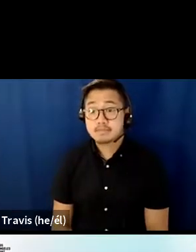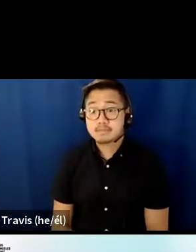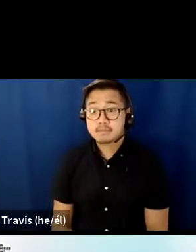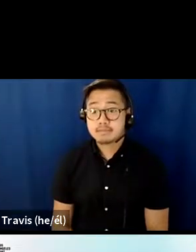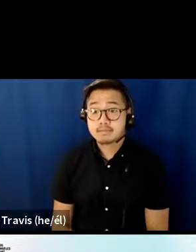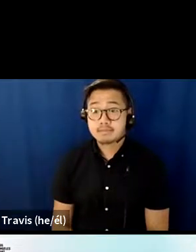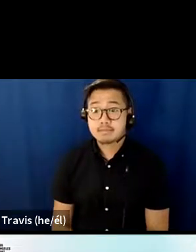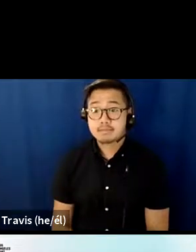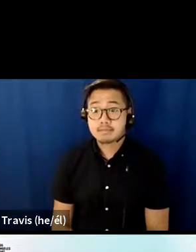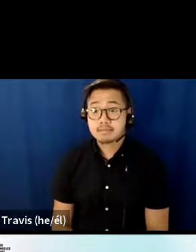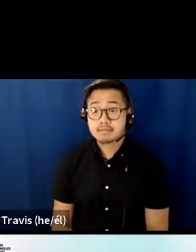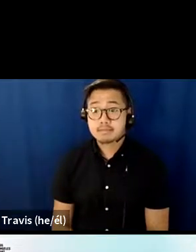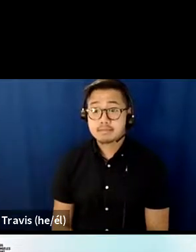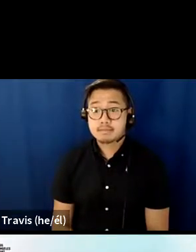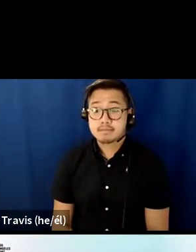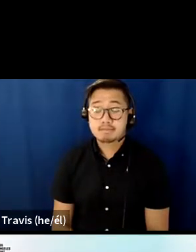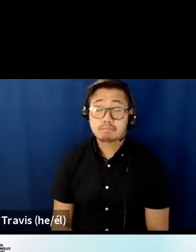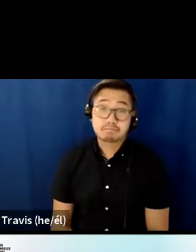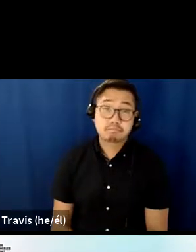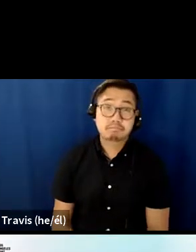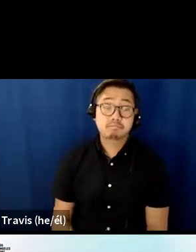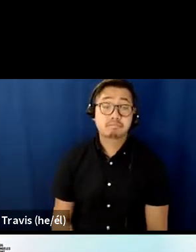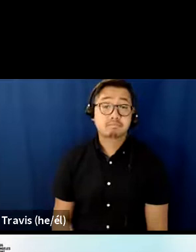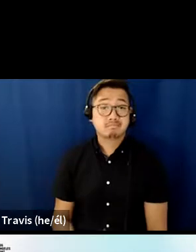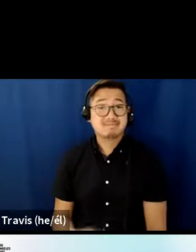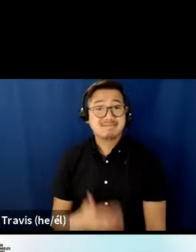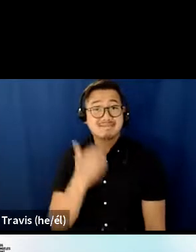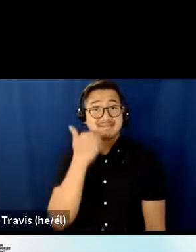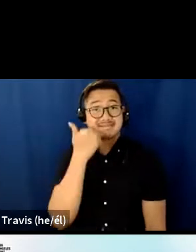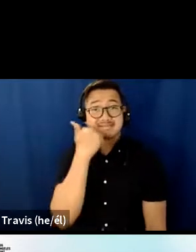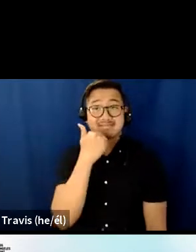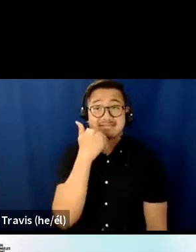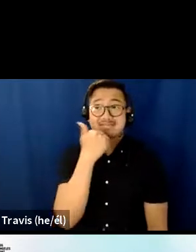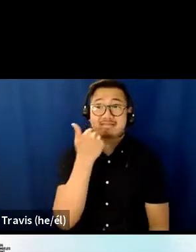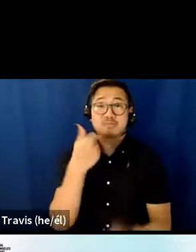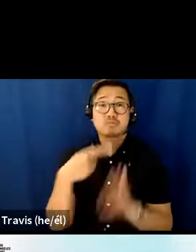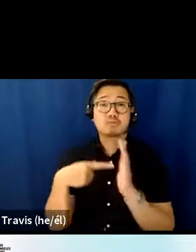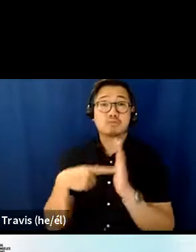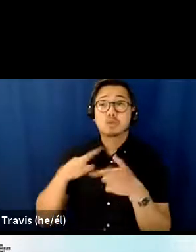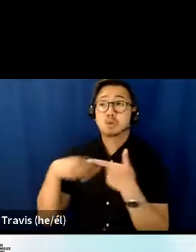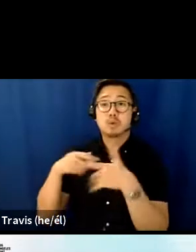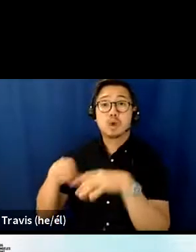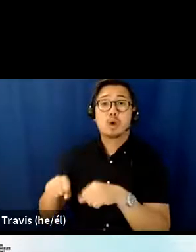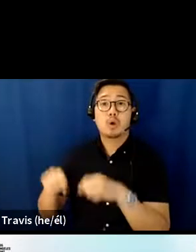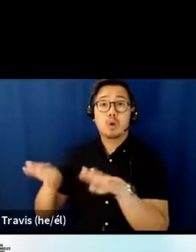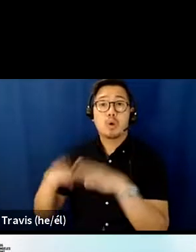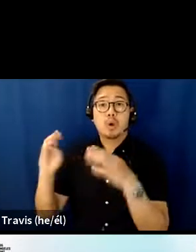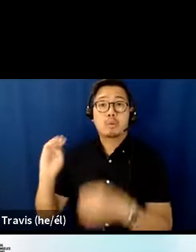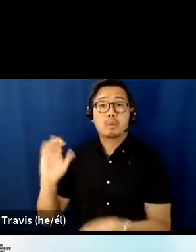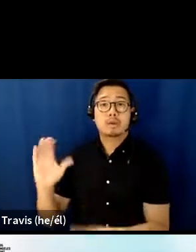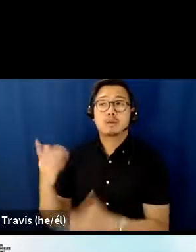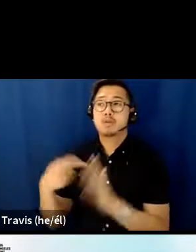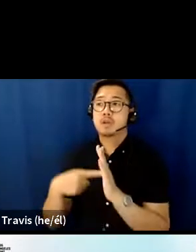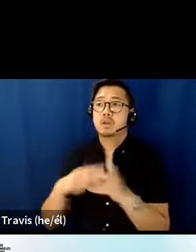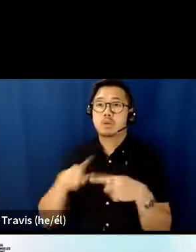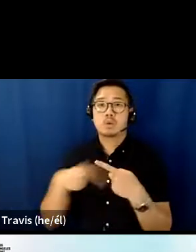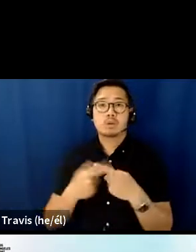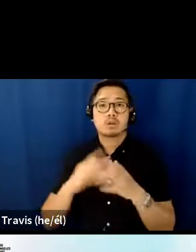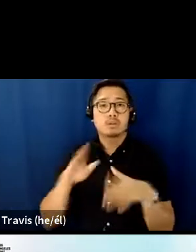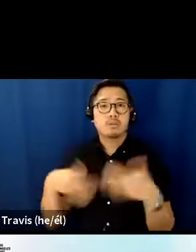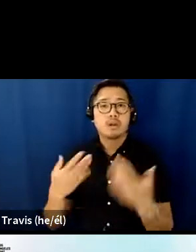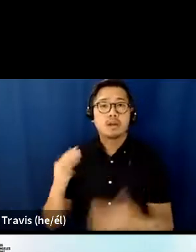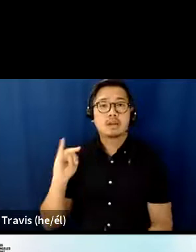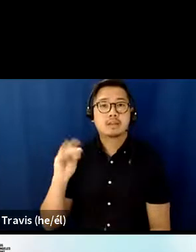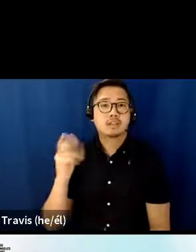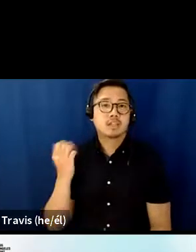That's a daily from the people that I do open mics with, intentional healing through art, to